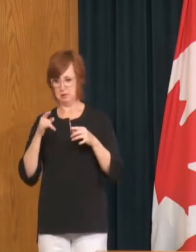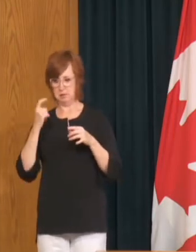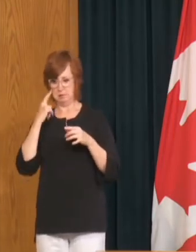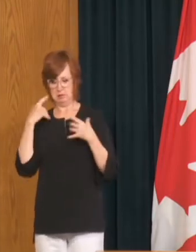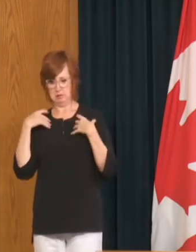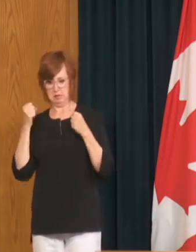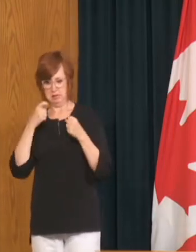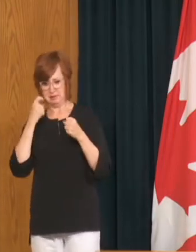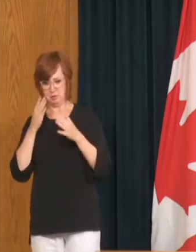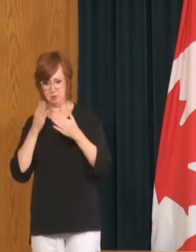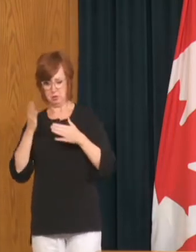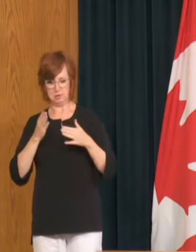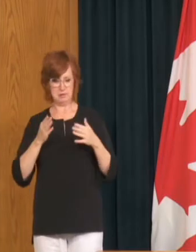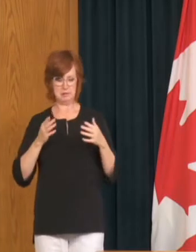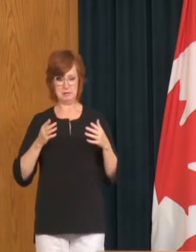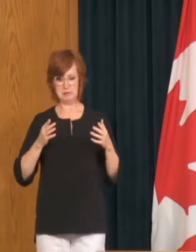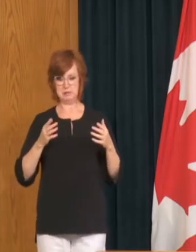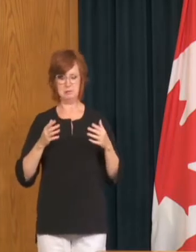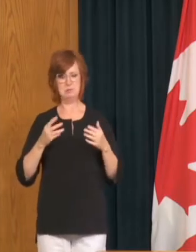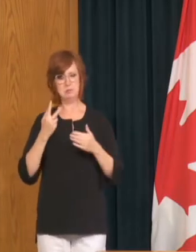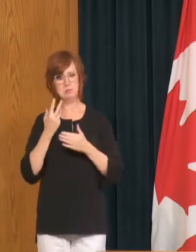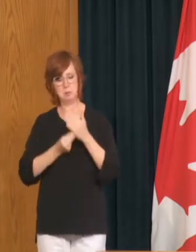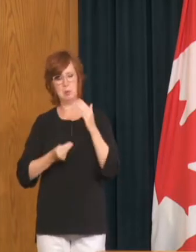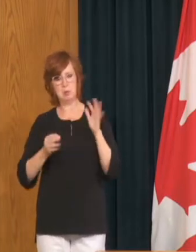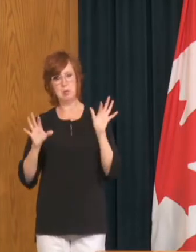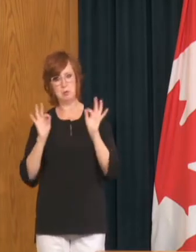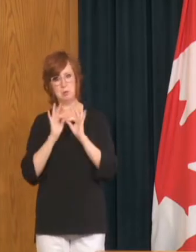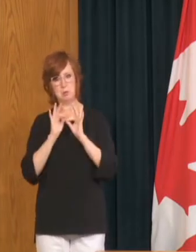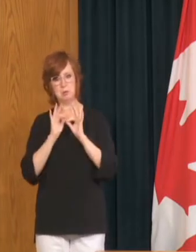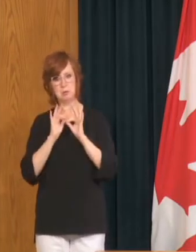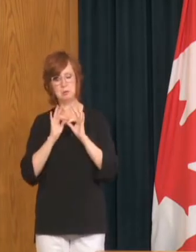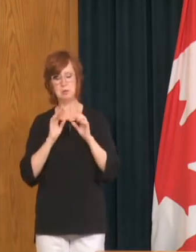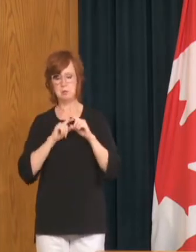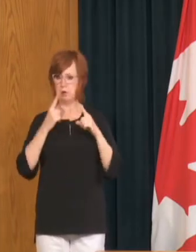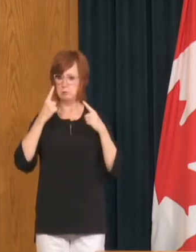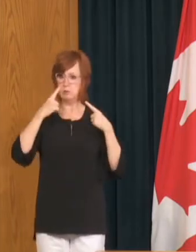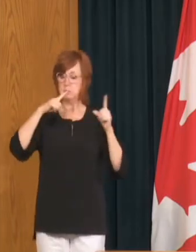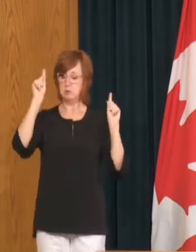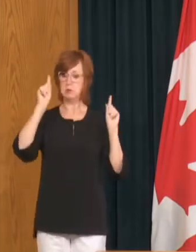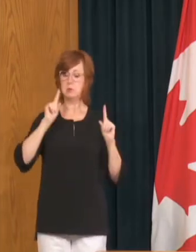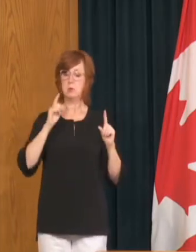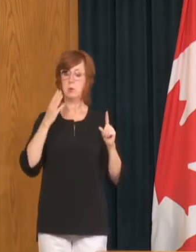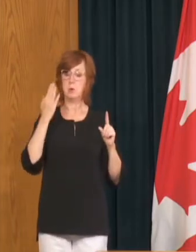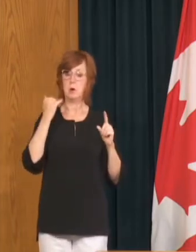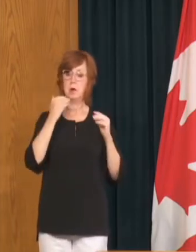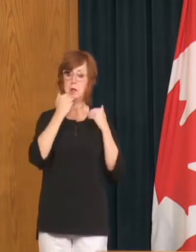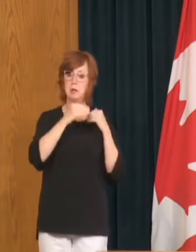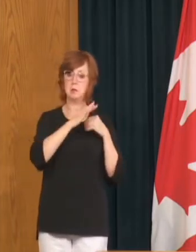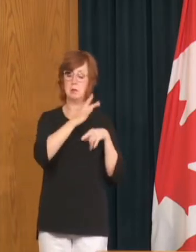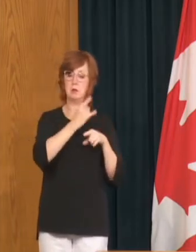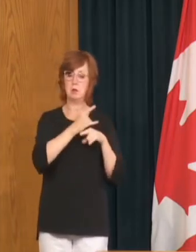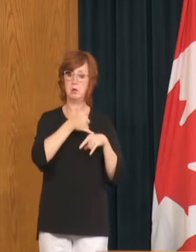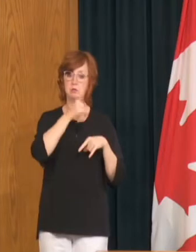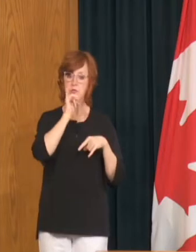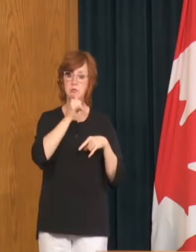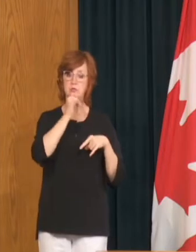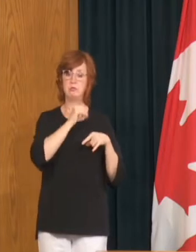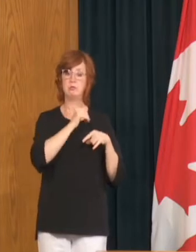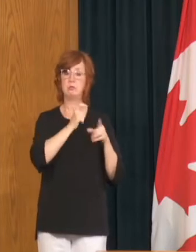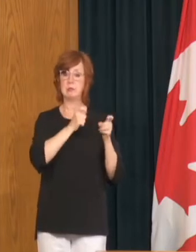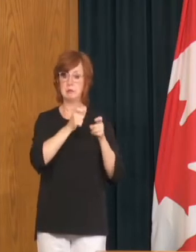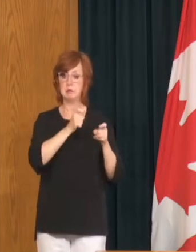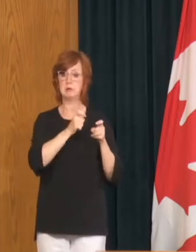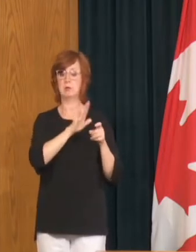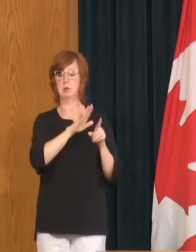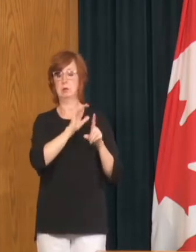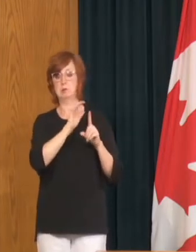has been good success in some jurisdictions with sustained outbreaks, like in the Northwest. But this is an area that has to be monitored very carefully,